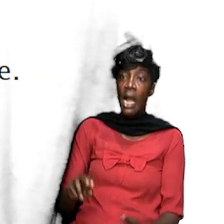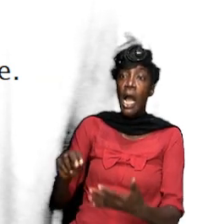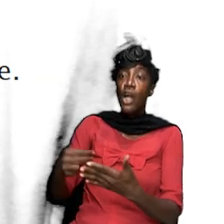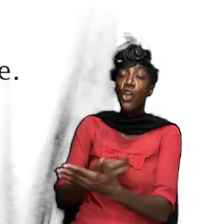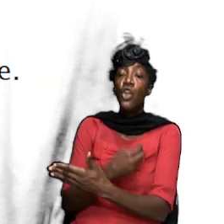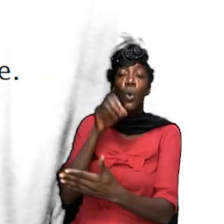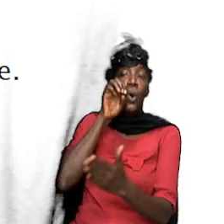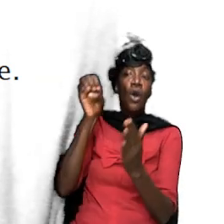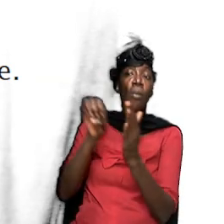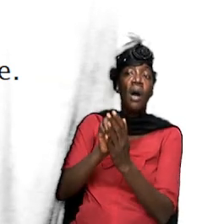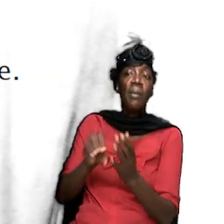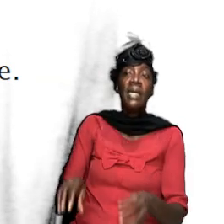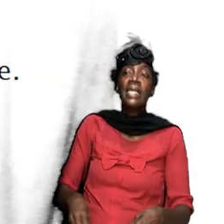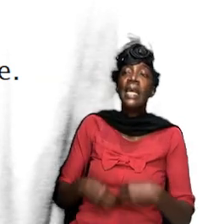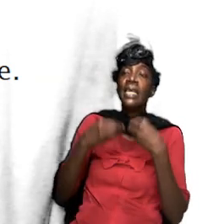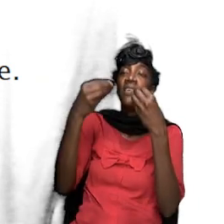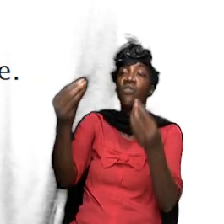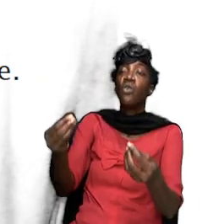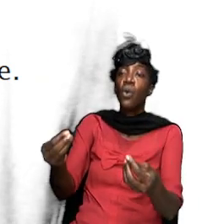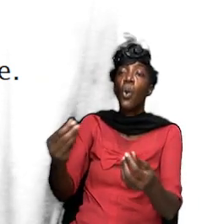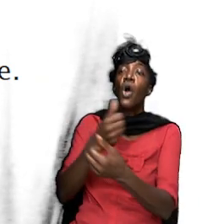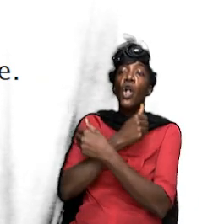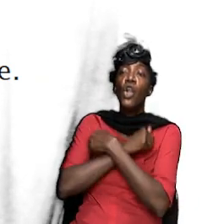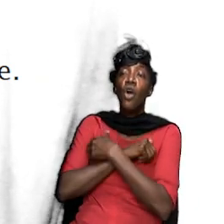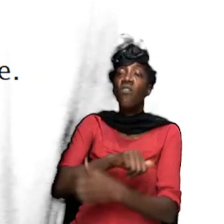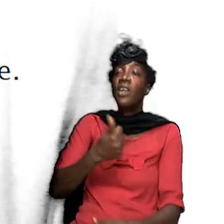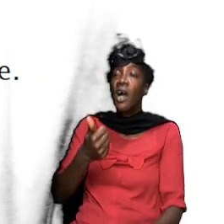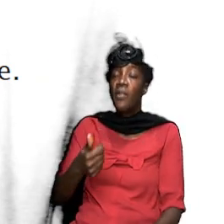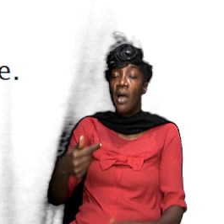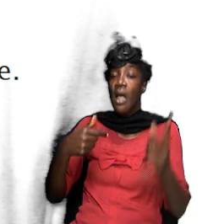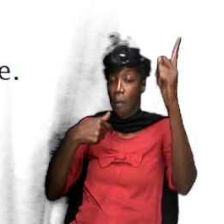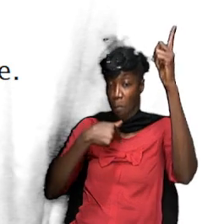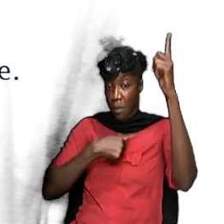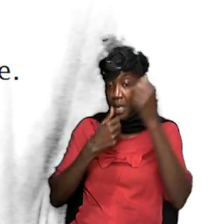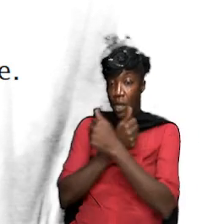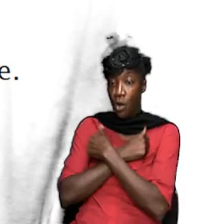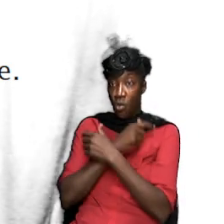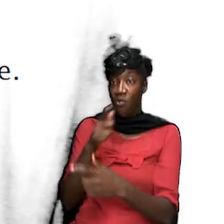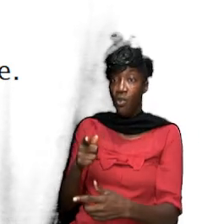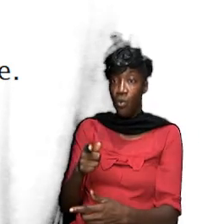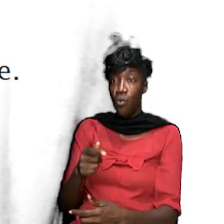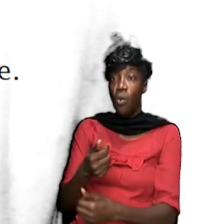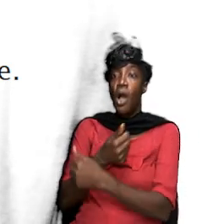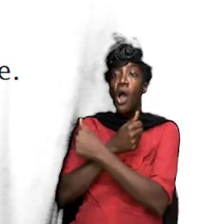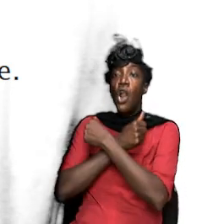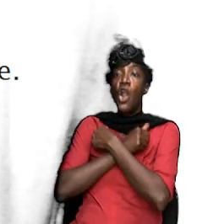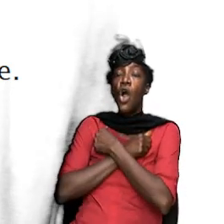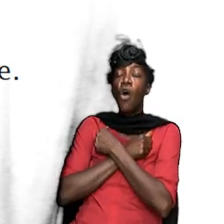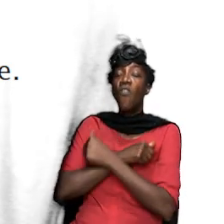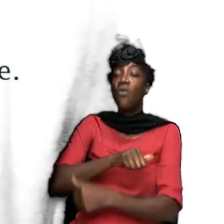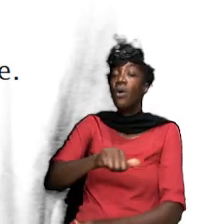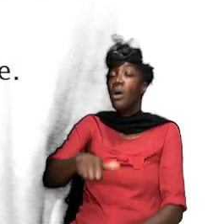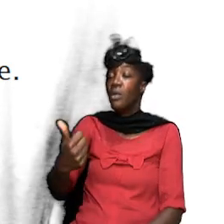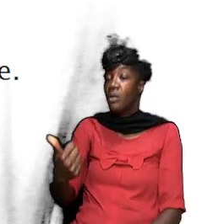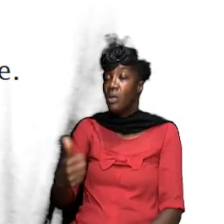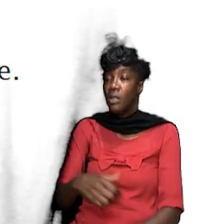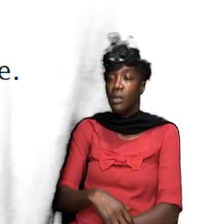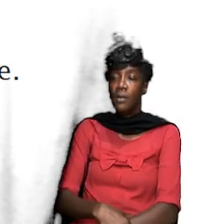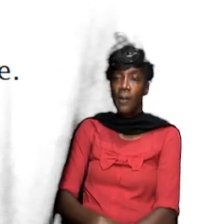love one another as I have loved you, that ye also love one another.